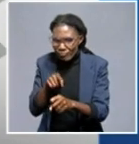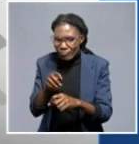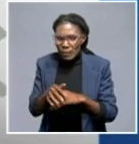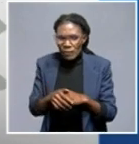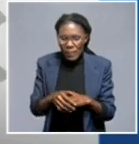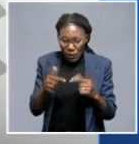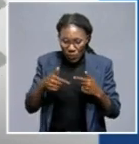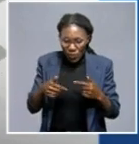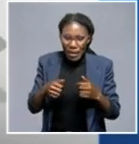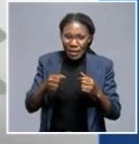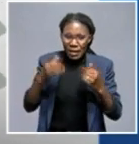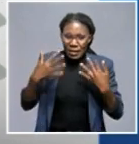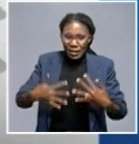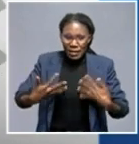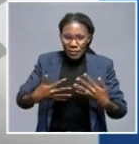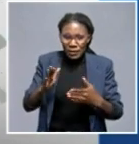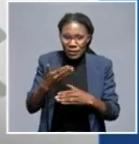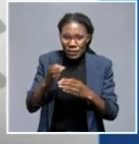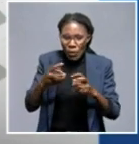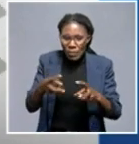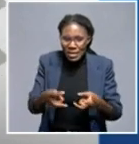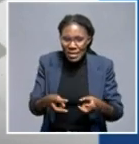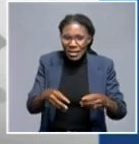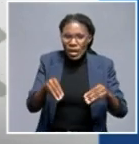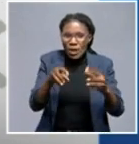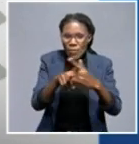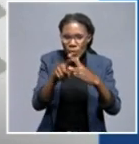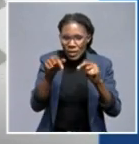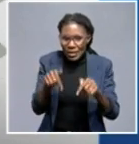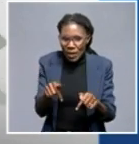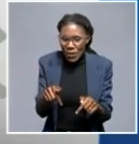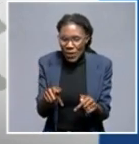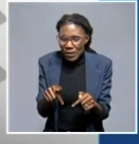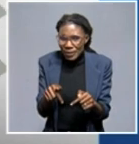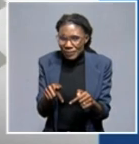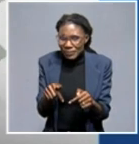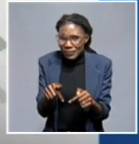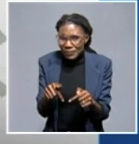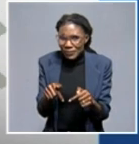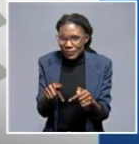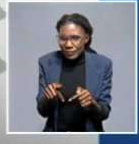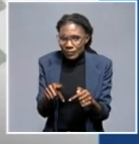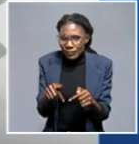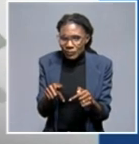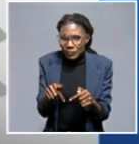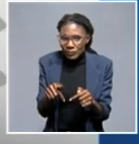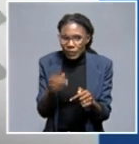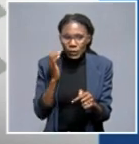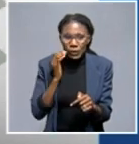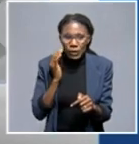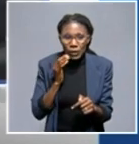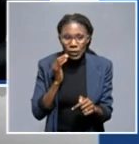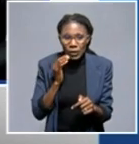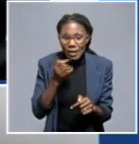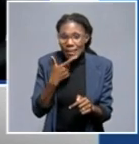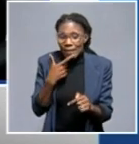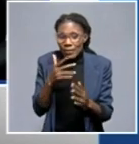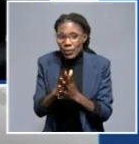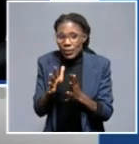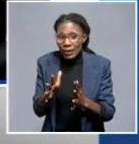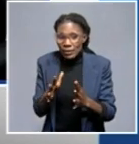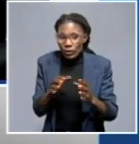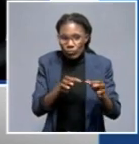able to meet now to generate momentum for our session. Thank you so much for outlining